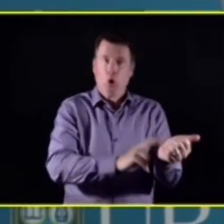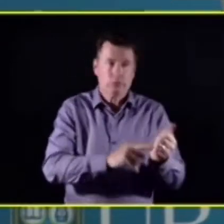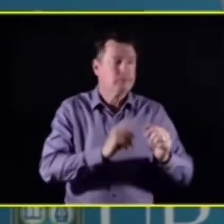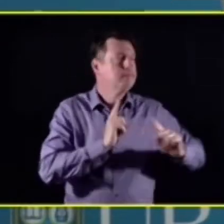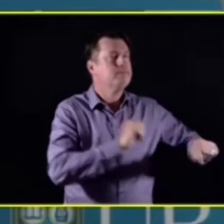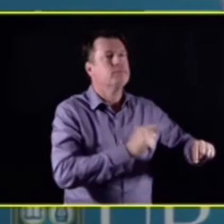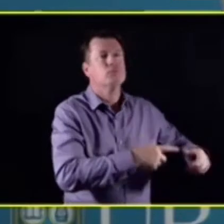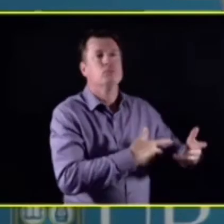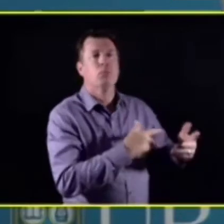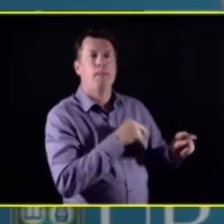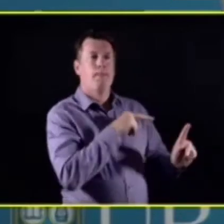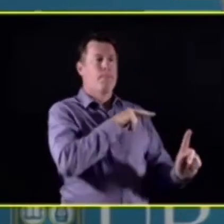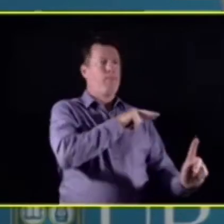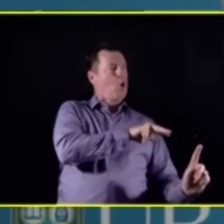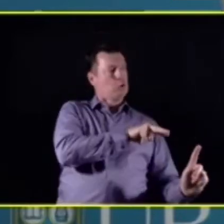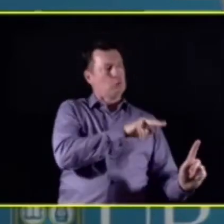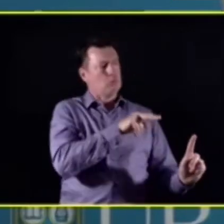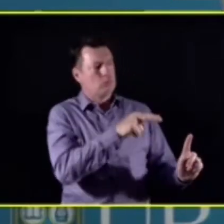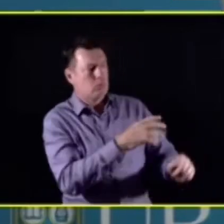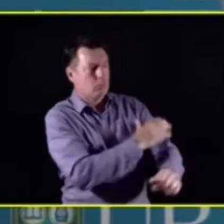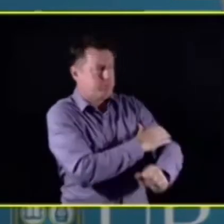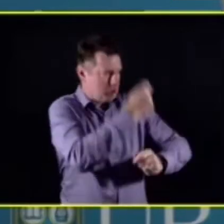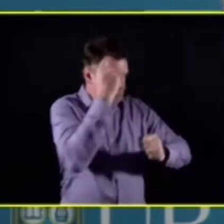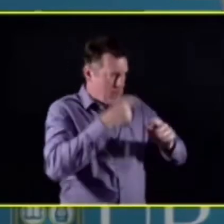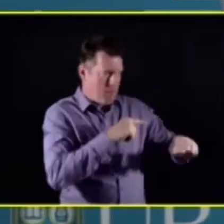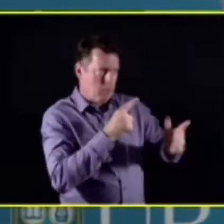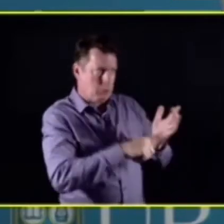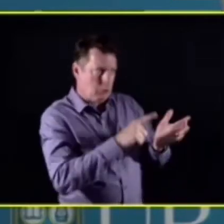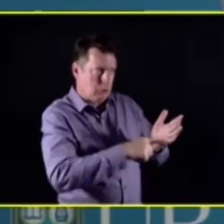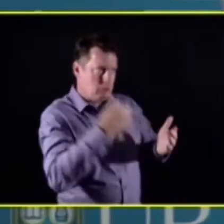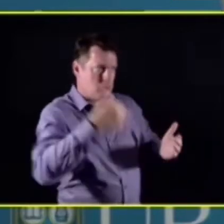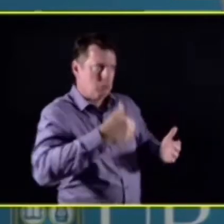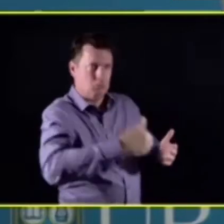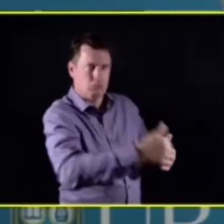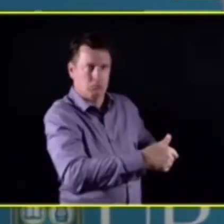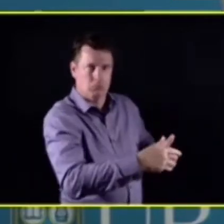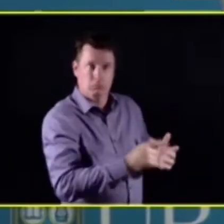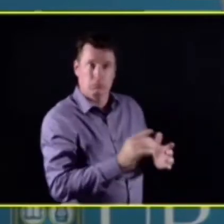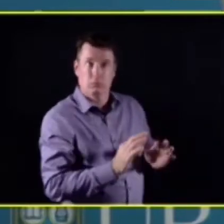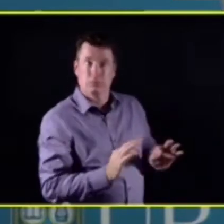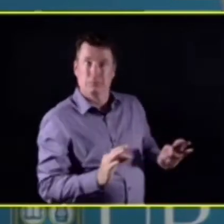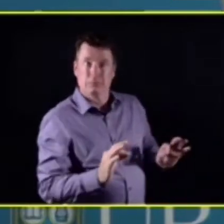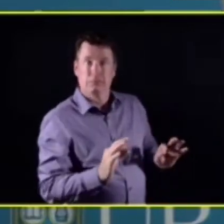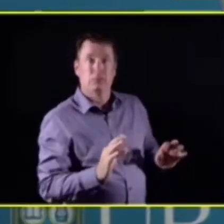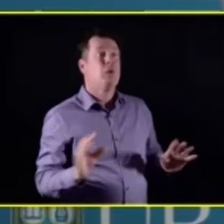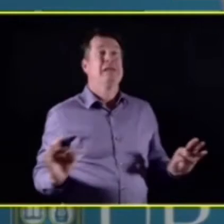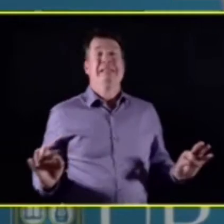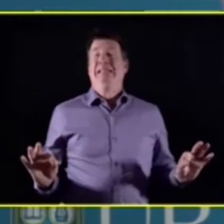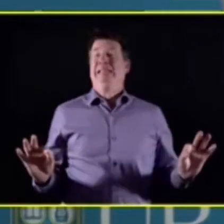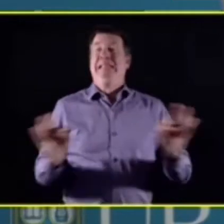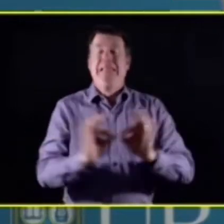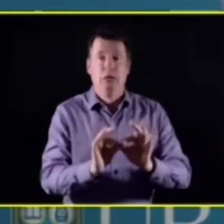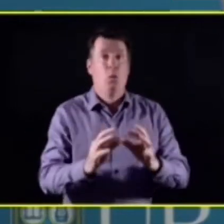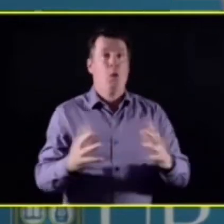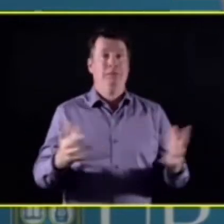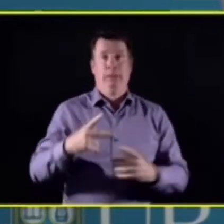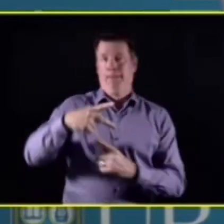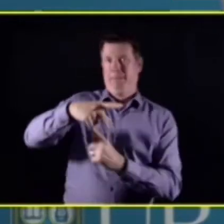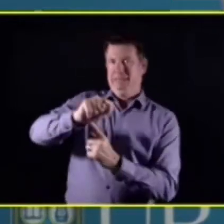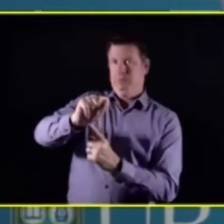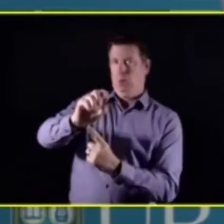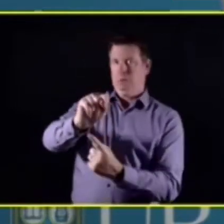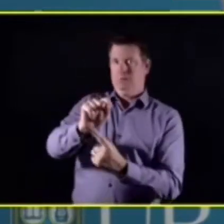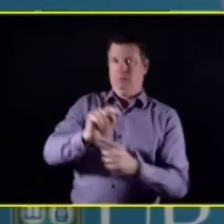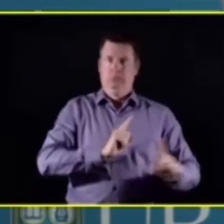really critical to restore the muscle and, just the weakness that comes from extended illness.